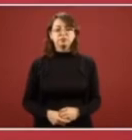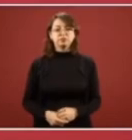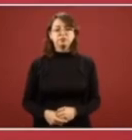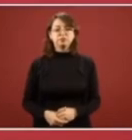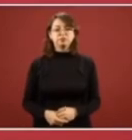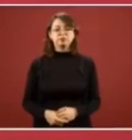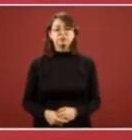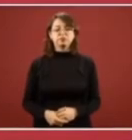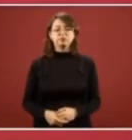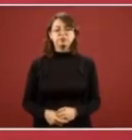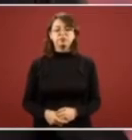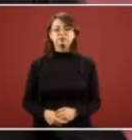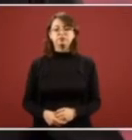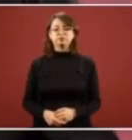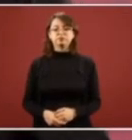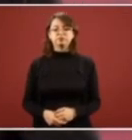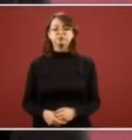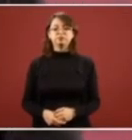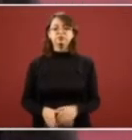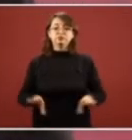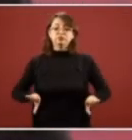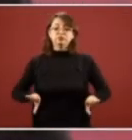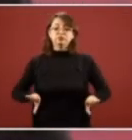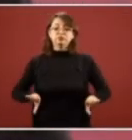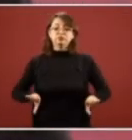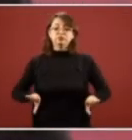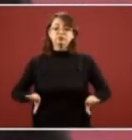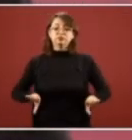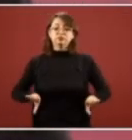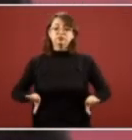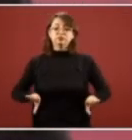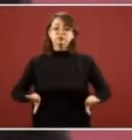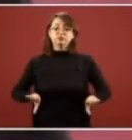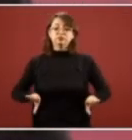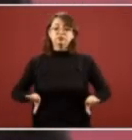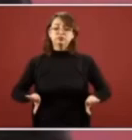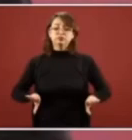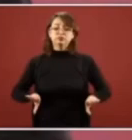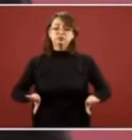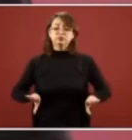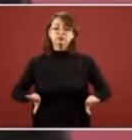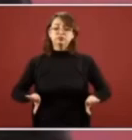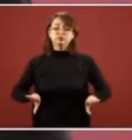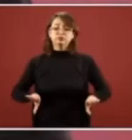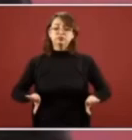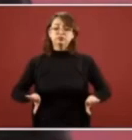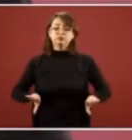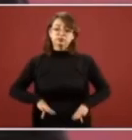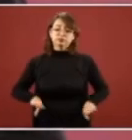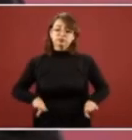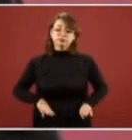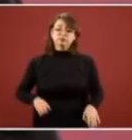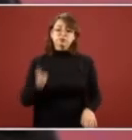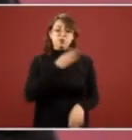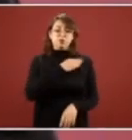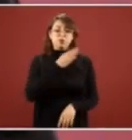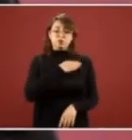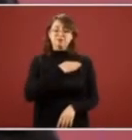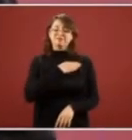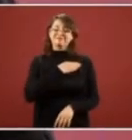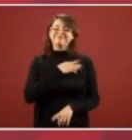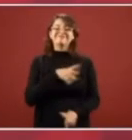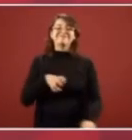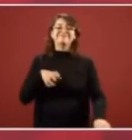No olvidar que solo siendo buenos. And not to forget that only by being good. Podemos ser